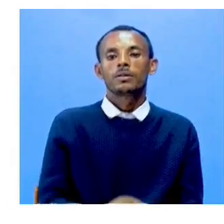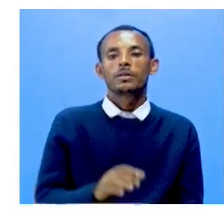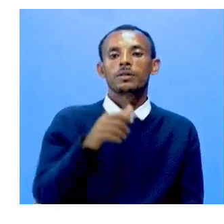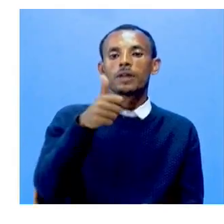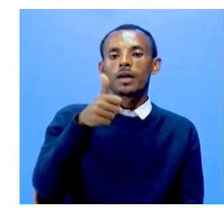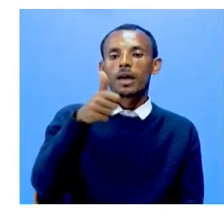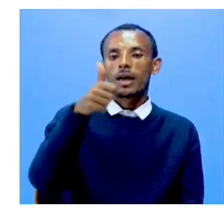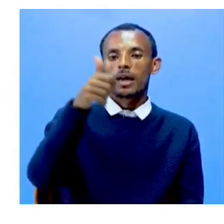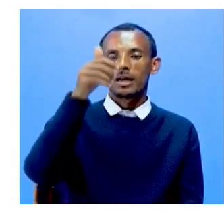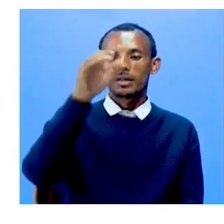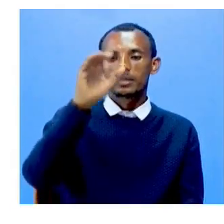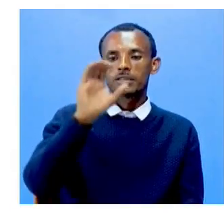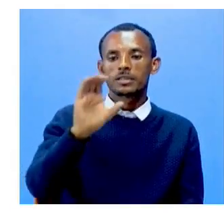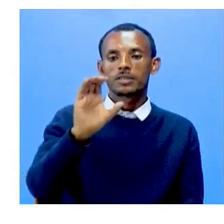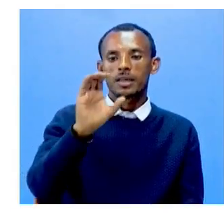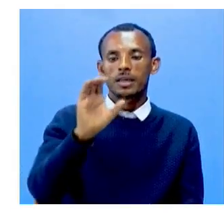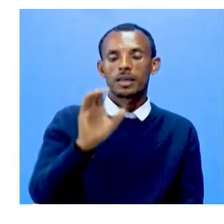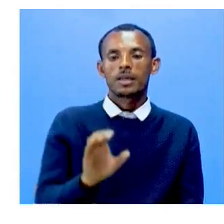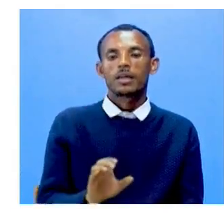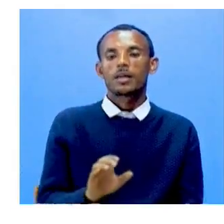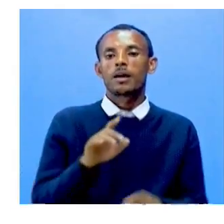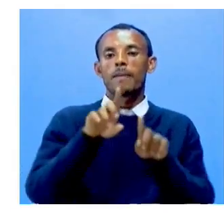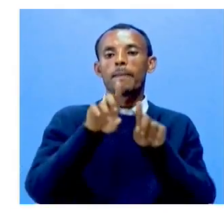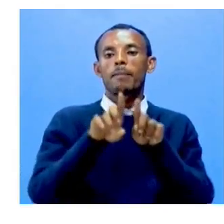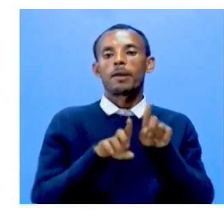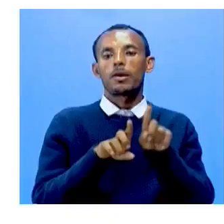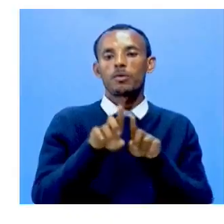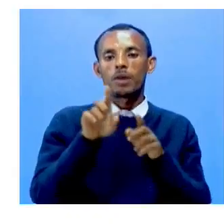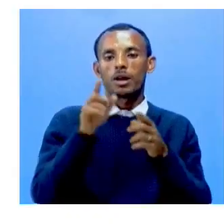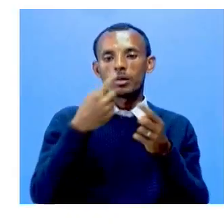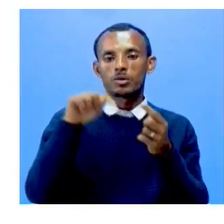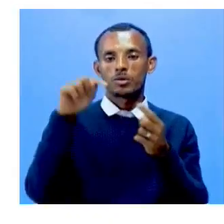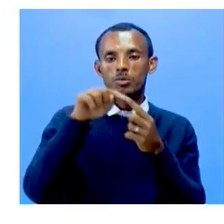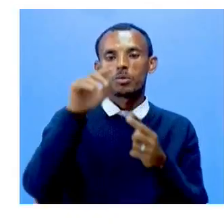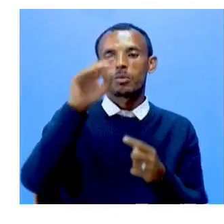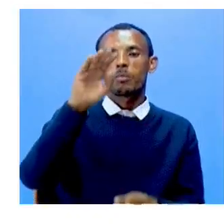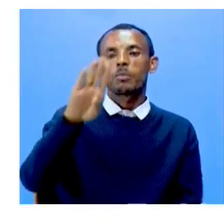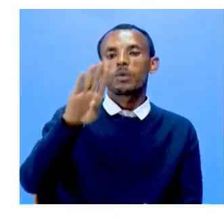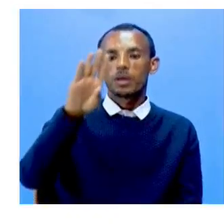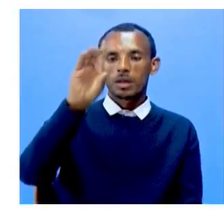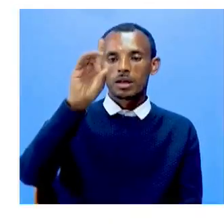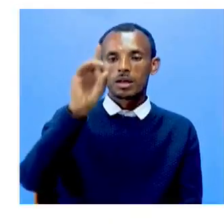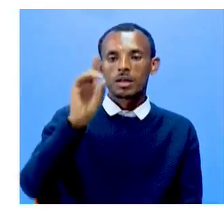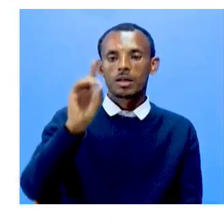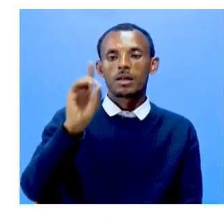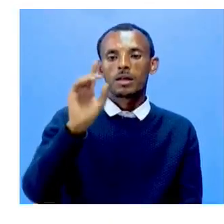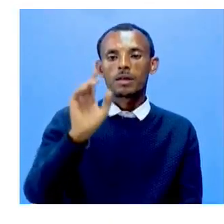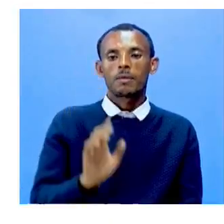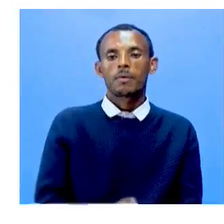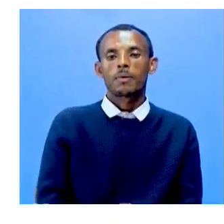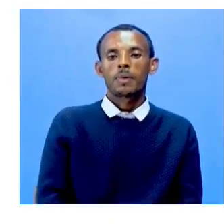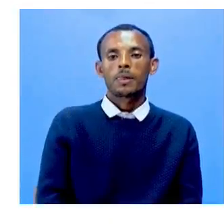AC is perpendicular to BD,